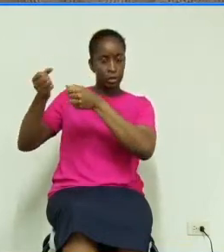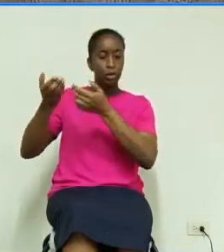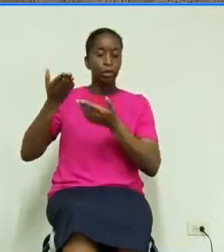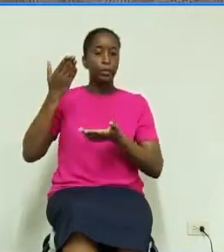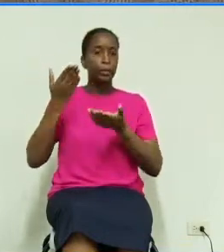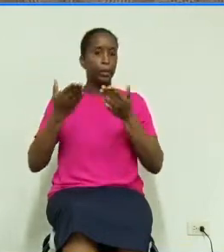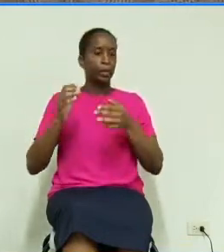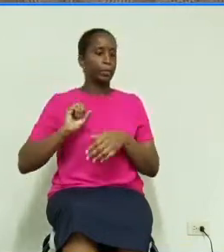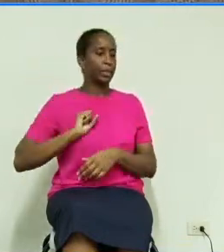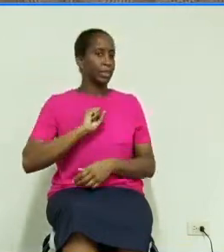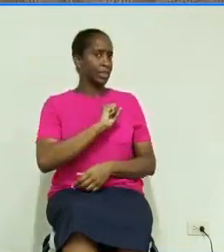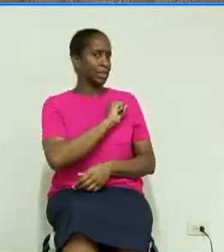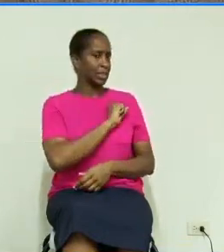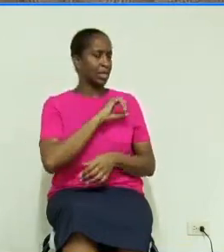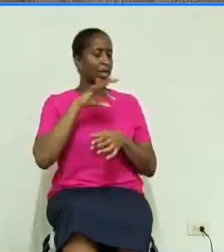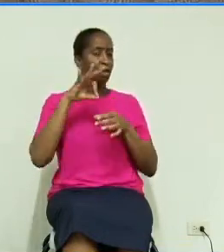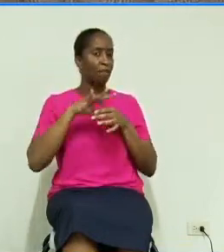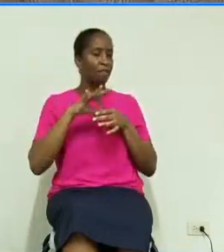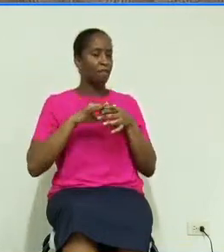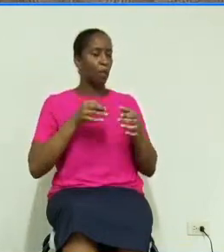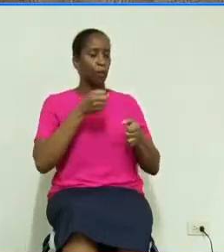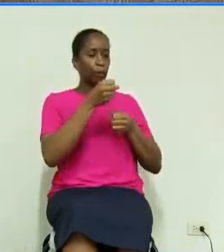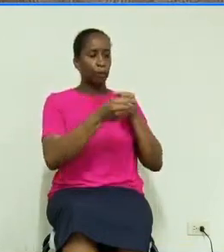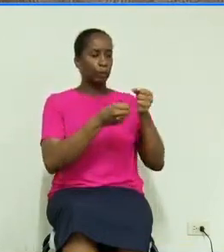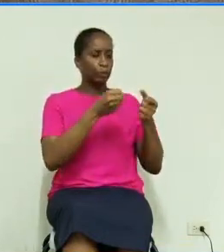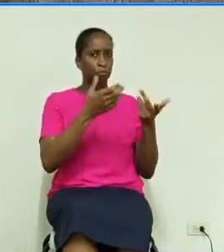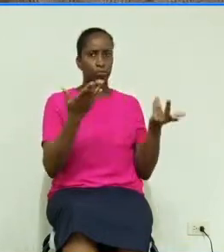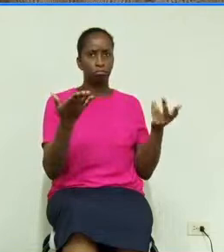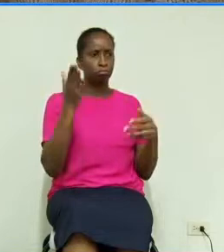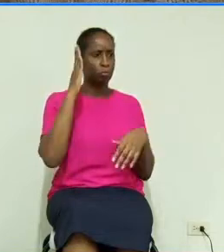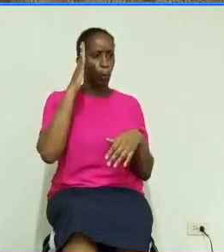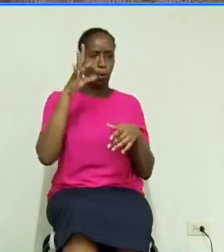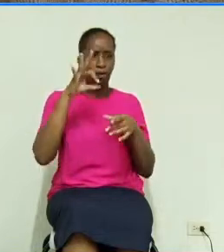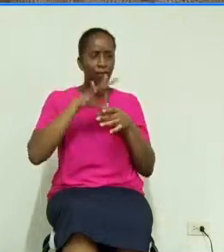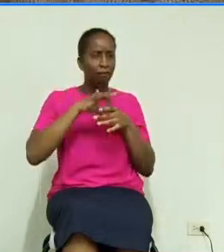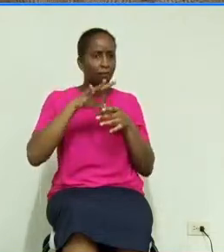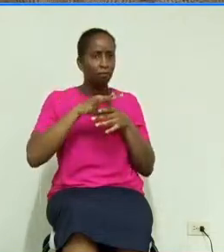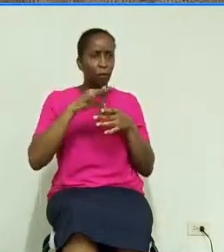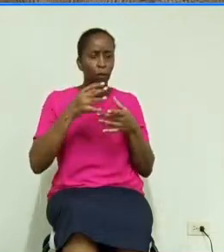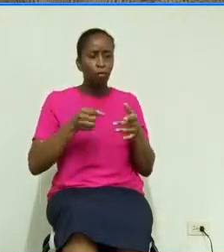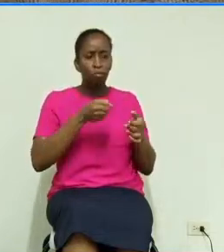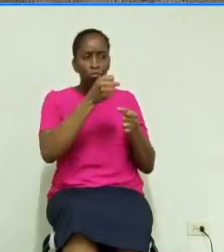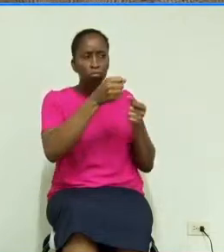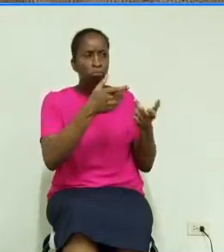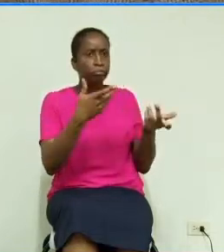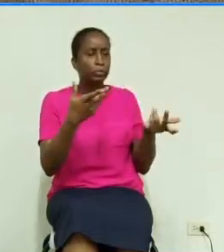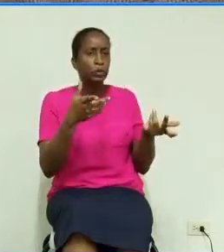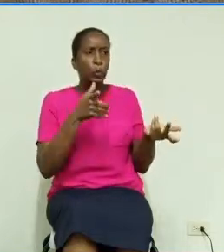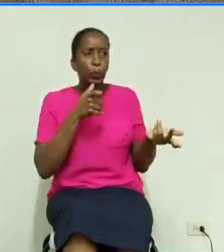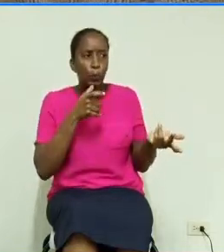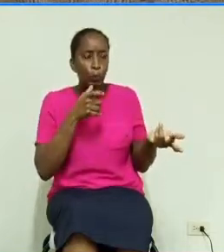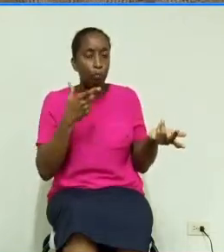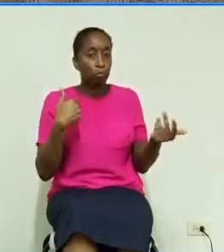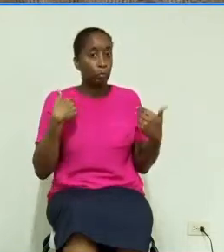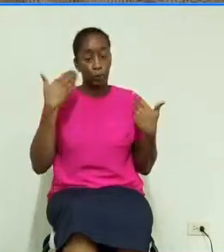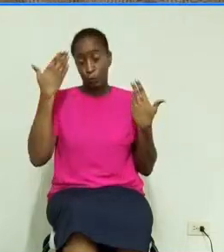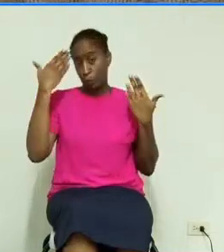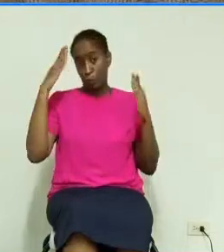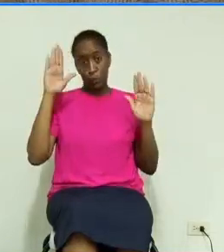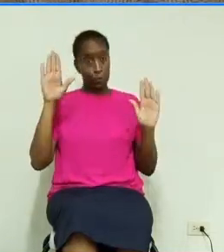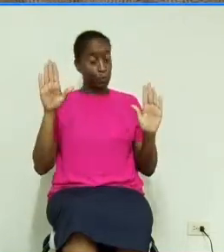of government, actually. We actually see that situation obtaining, from my understanding, of the